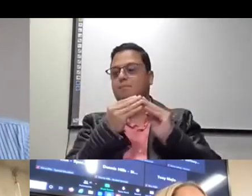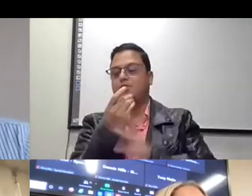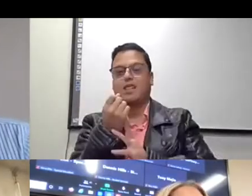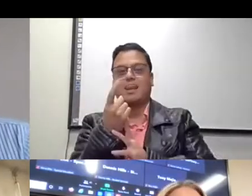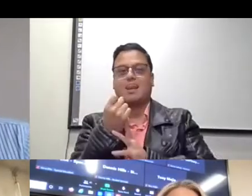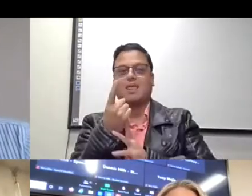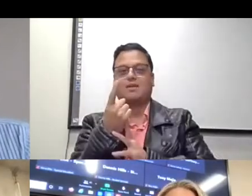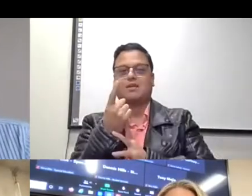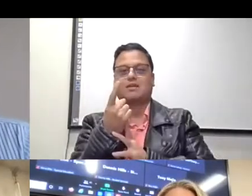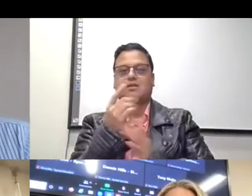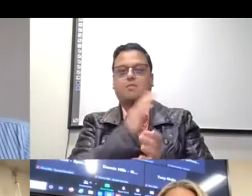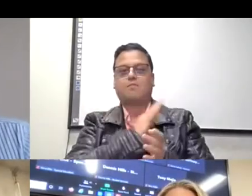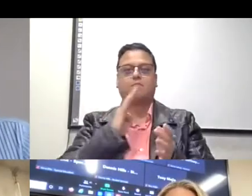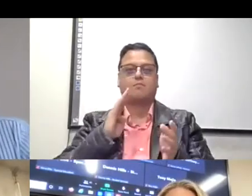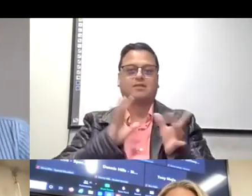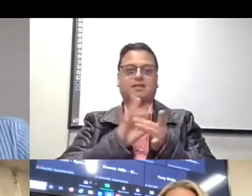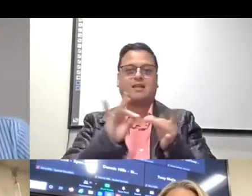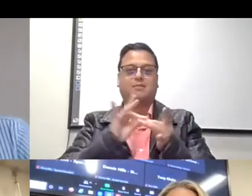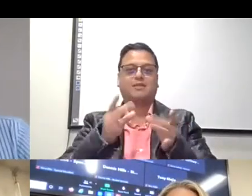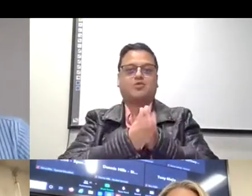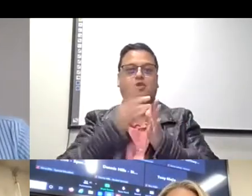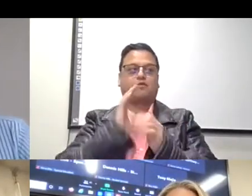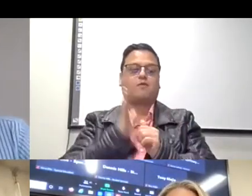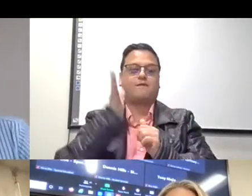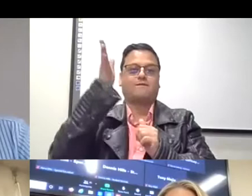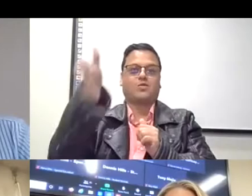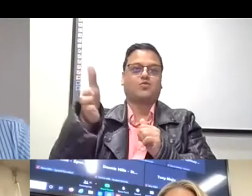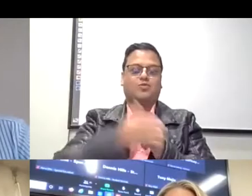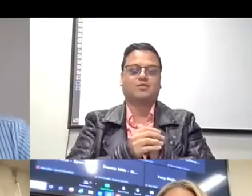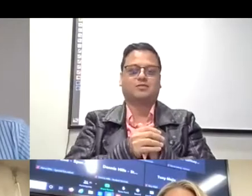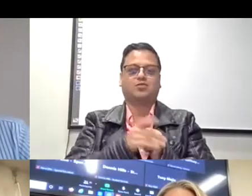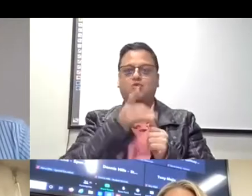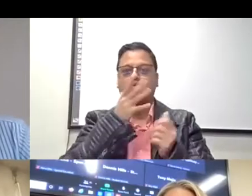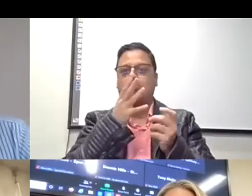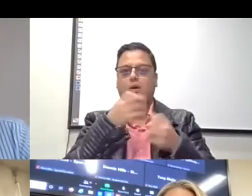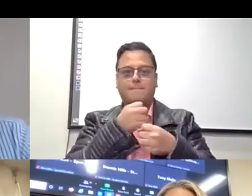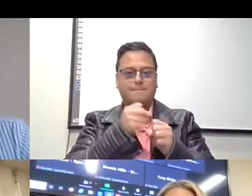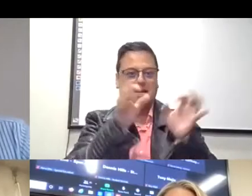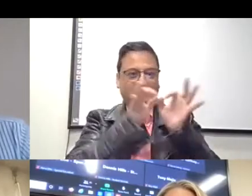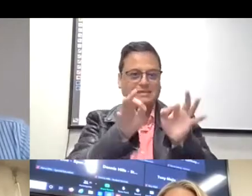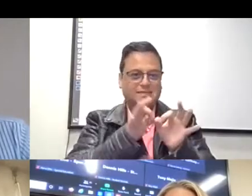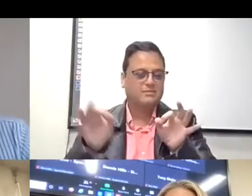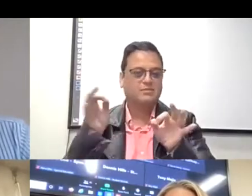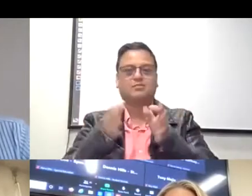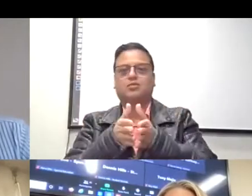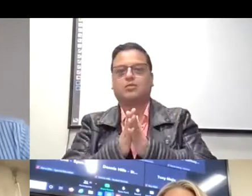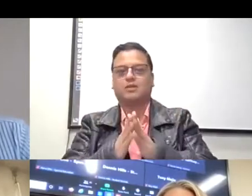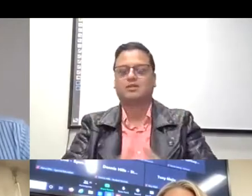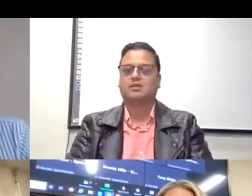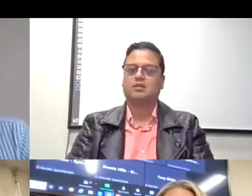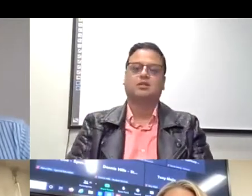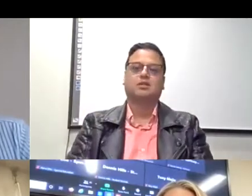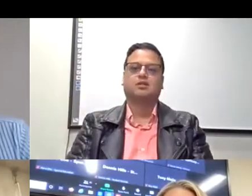member statements and requests for future agenda items. Does any board member want to make any statement or make any requests?